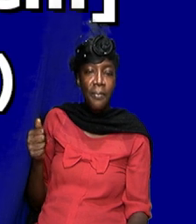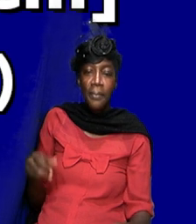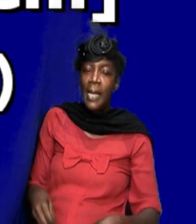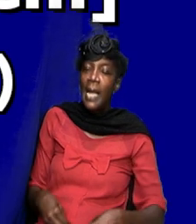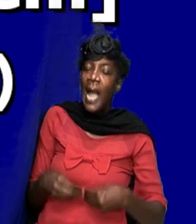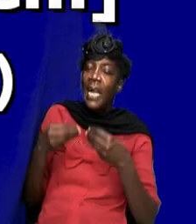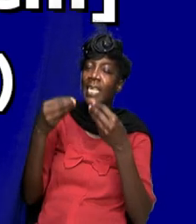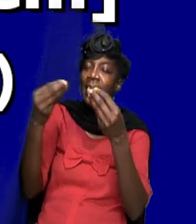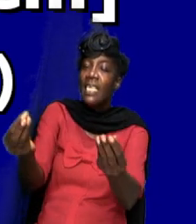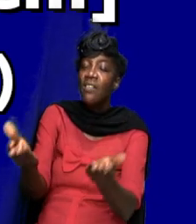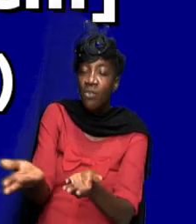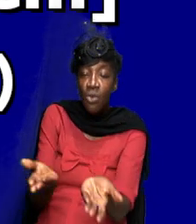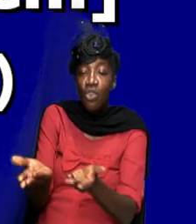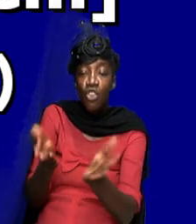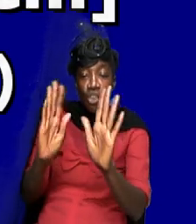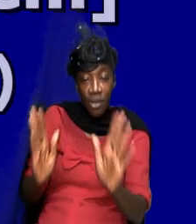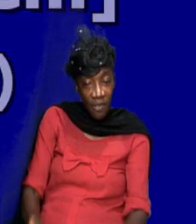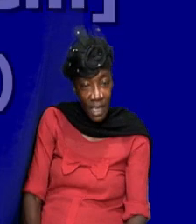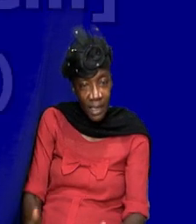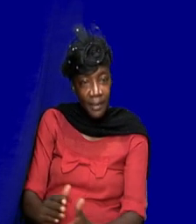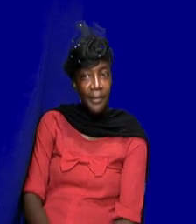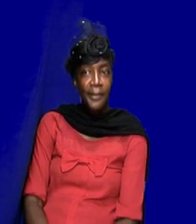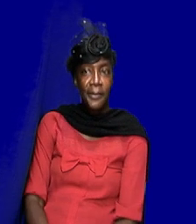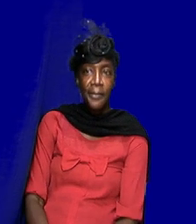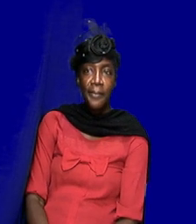and give them to his servant.